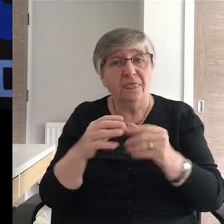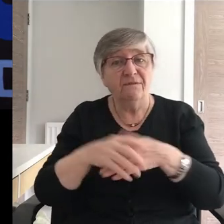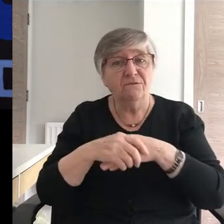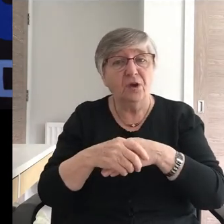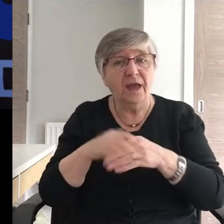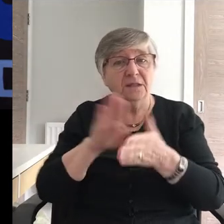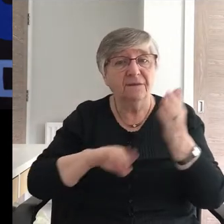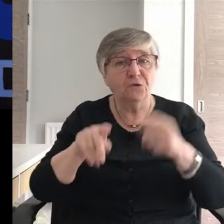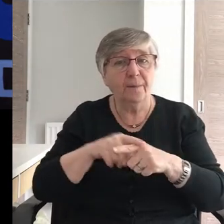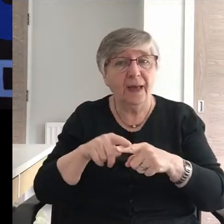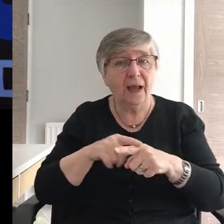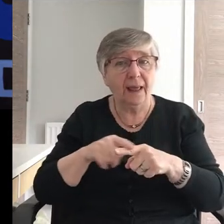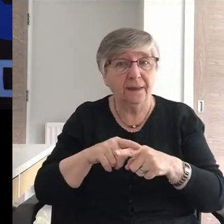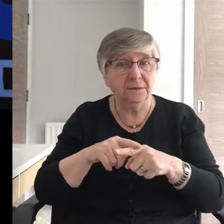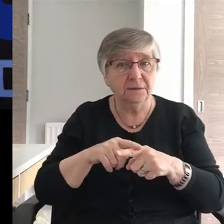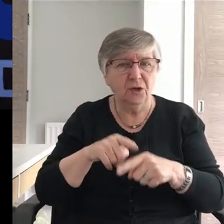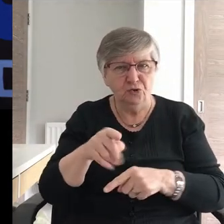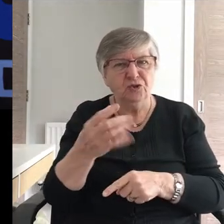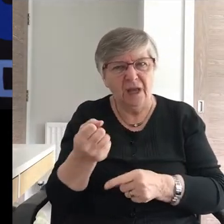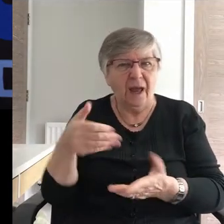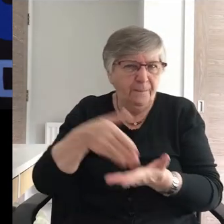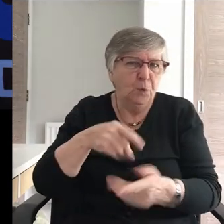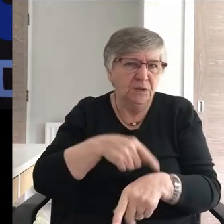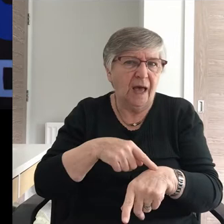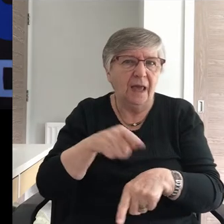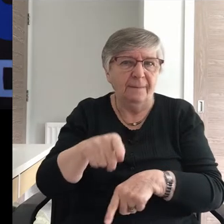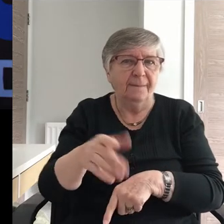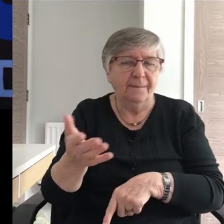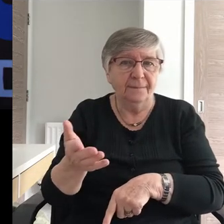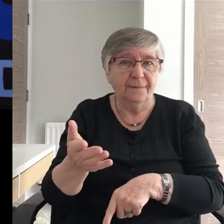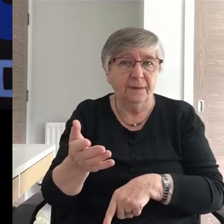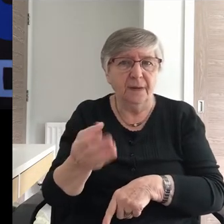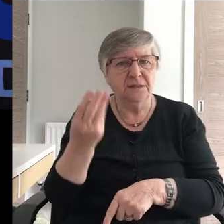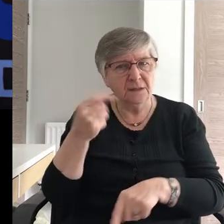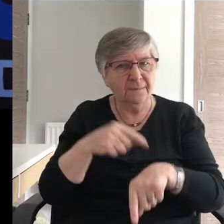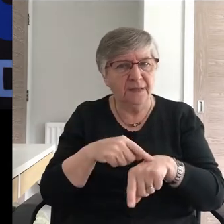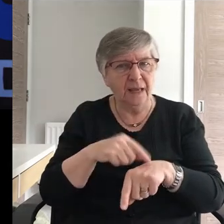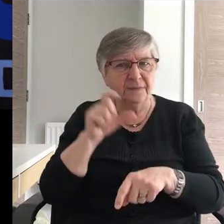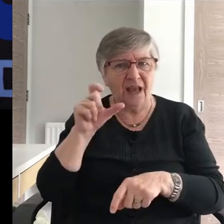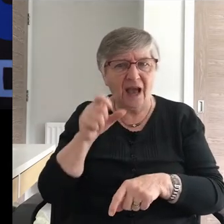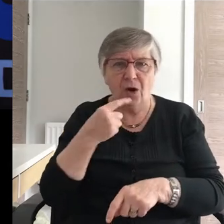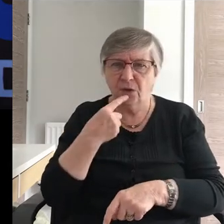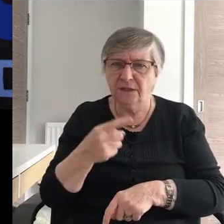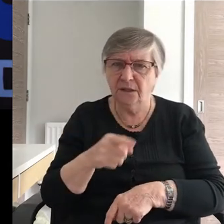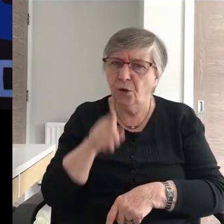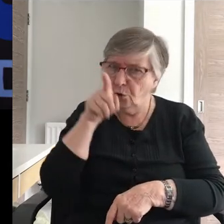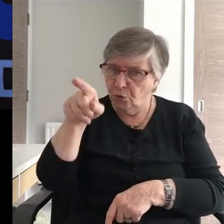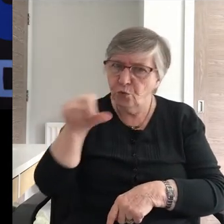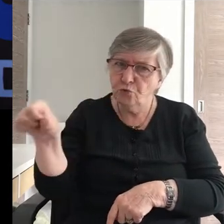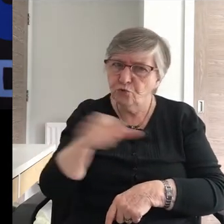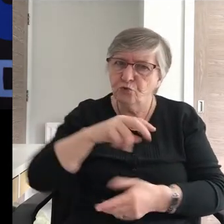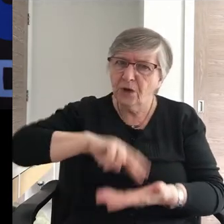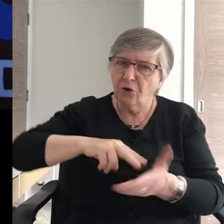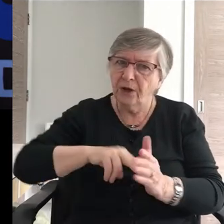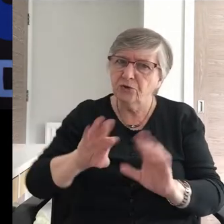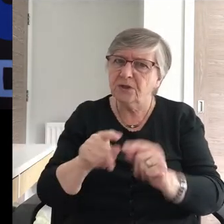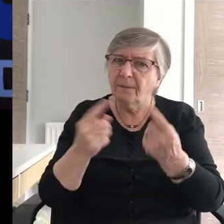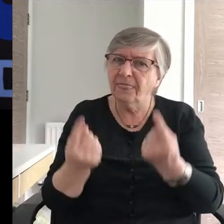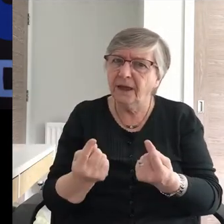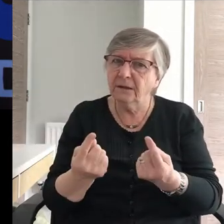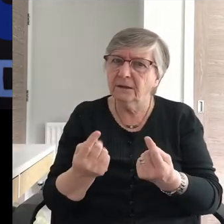Stockport. She had more time on her hands than I had then, but she chided me for not arranging something for the two of